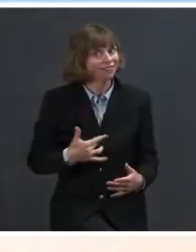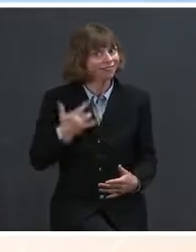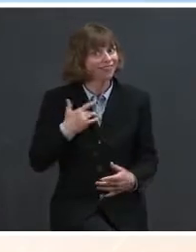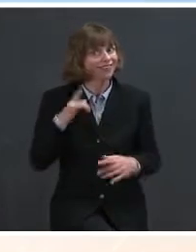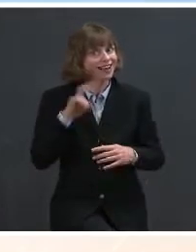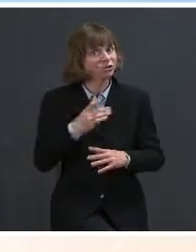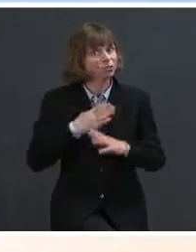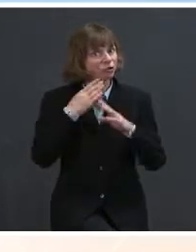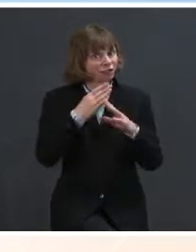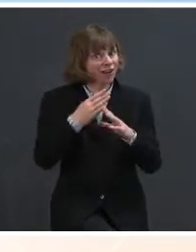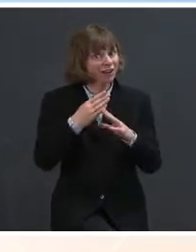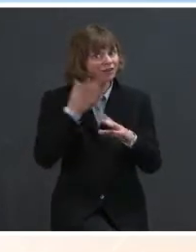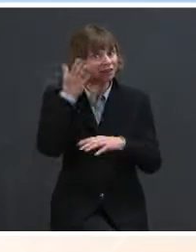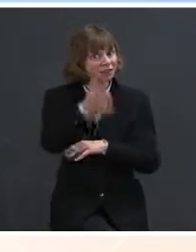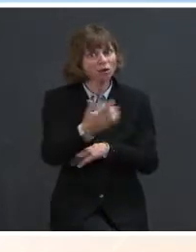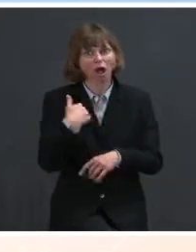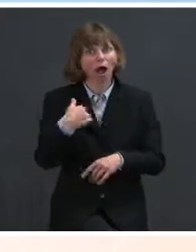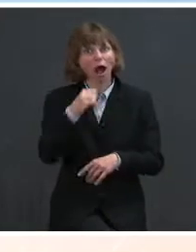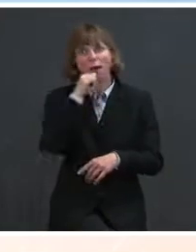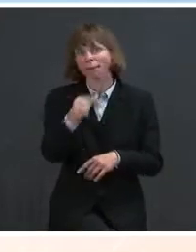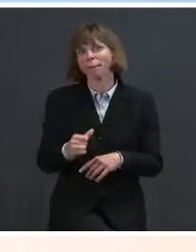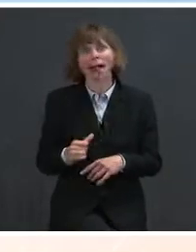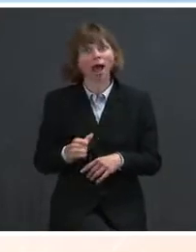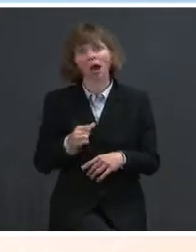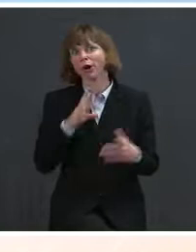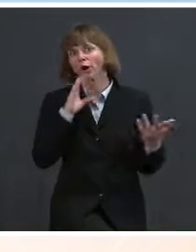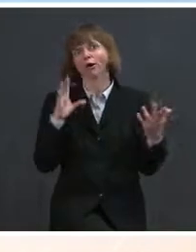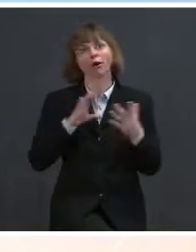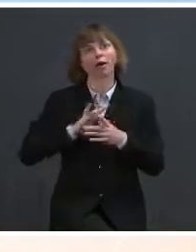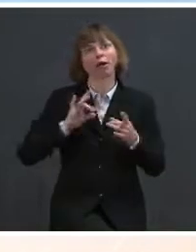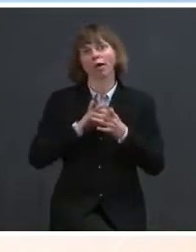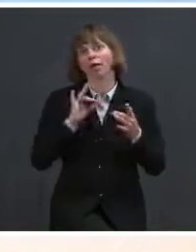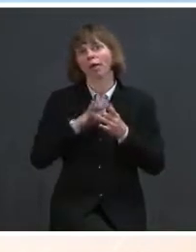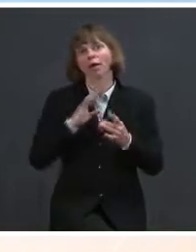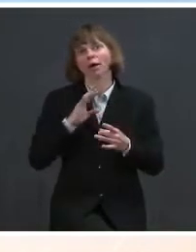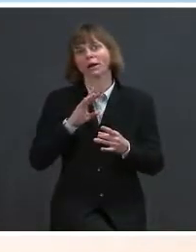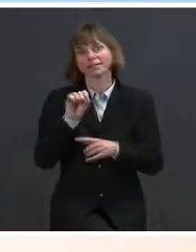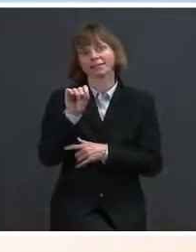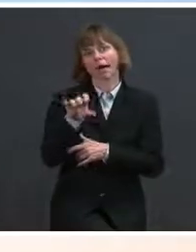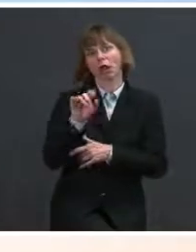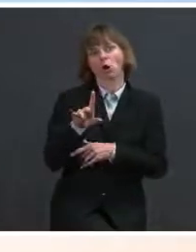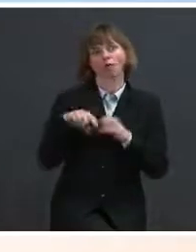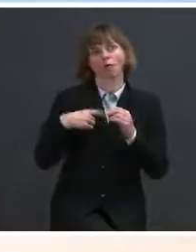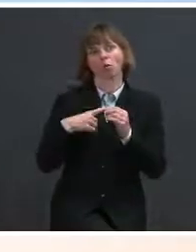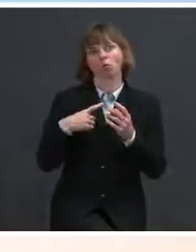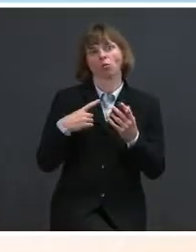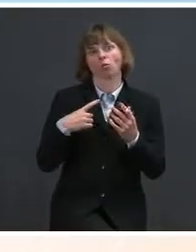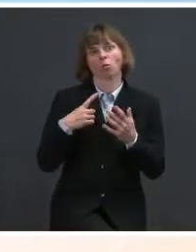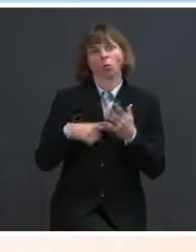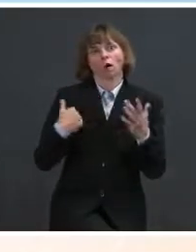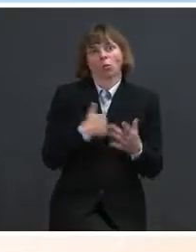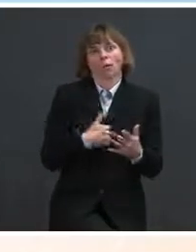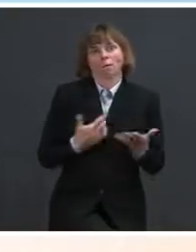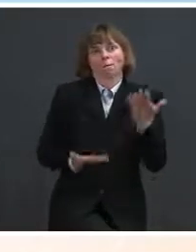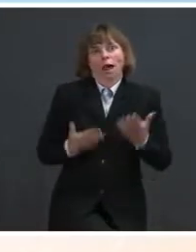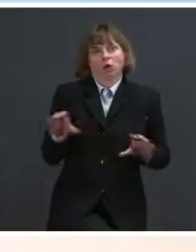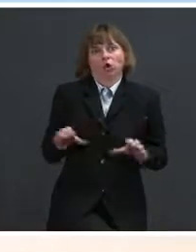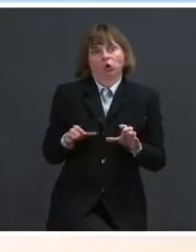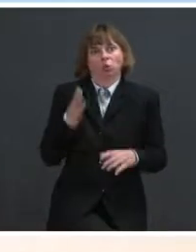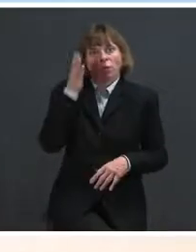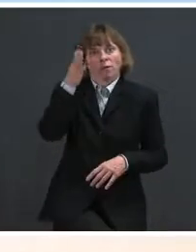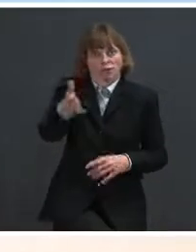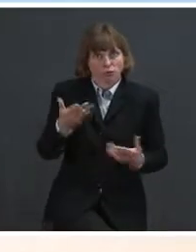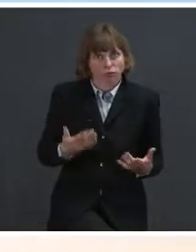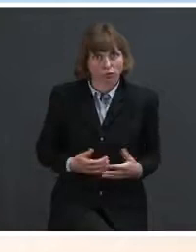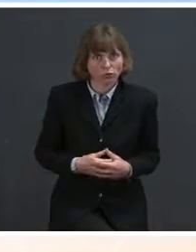us. But I'm not going to telegraph our punches on any particular operation that we may take in the days or weeks ahead. Yeah. Thank you, Jake. John